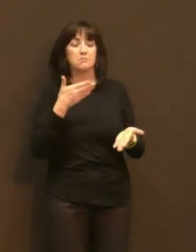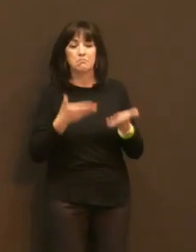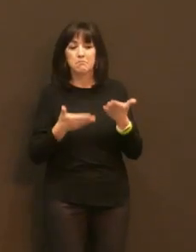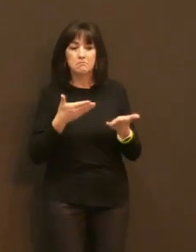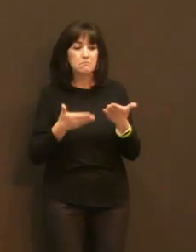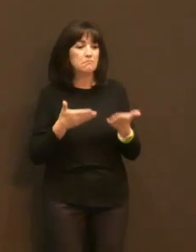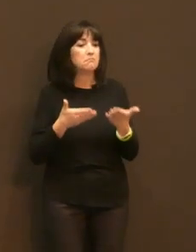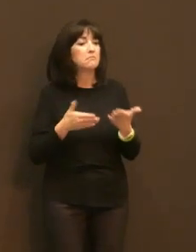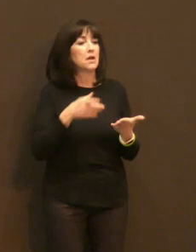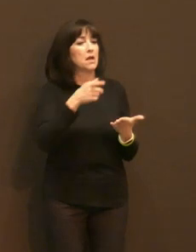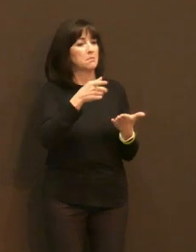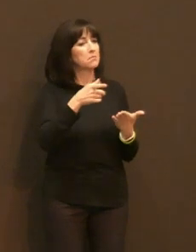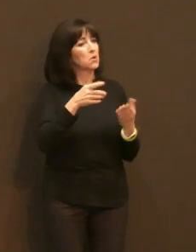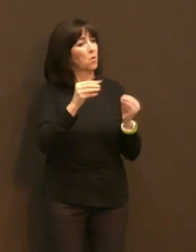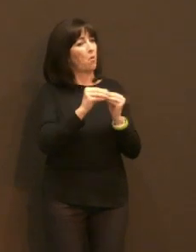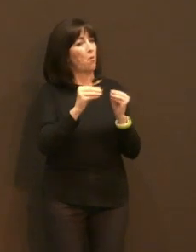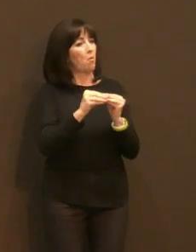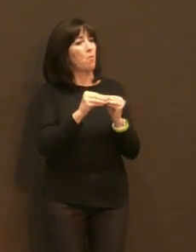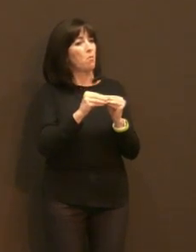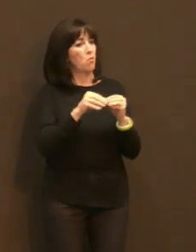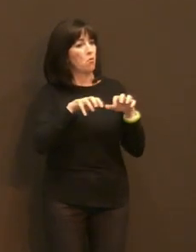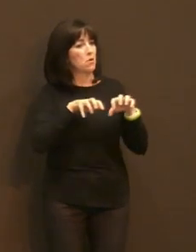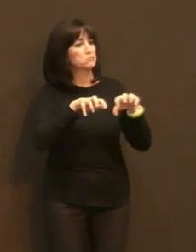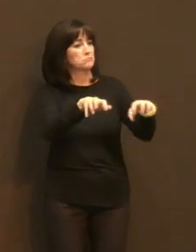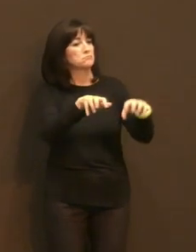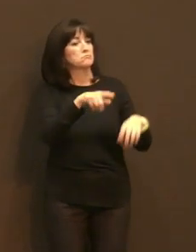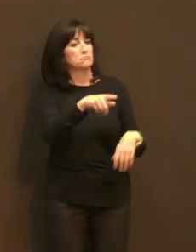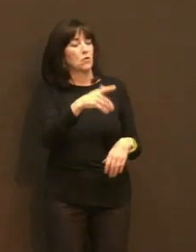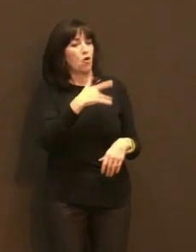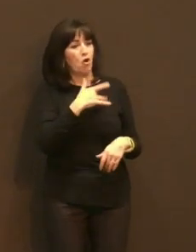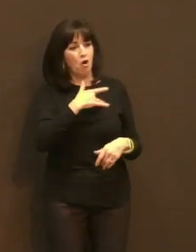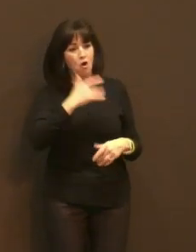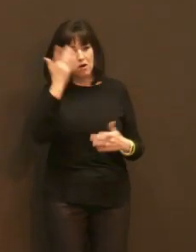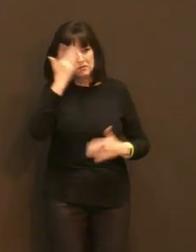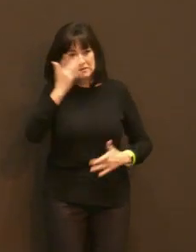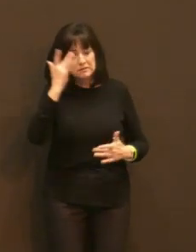of heart disease, hypertension, diabetes,